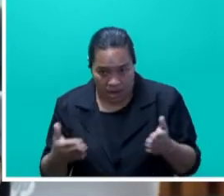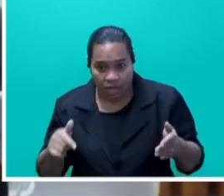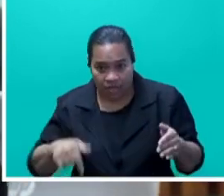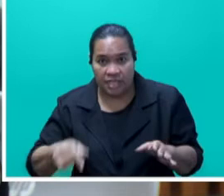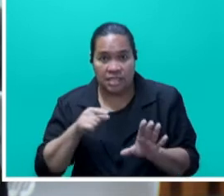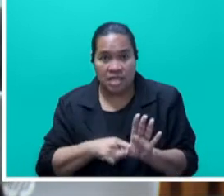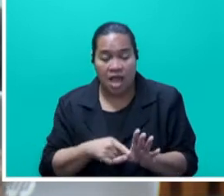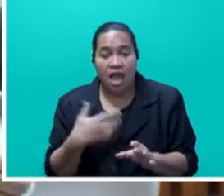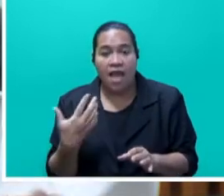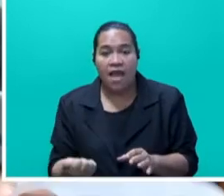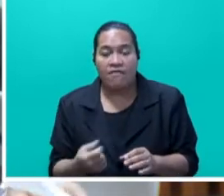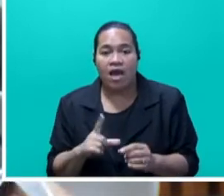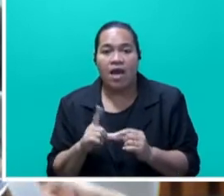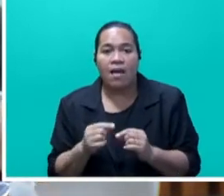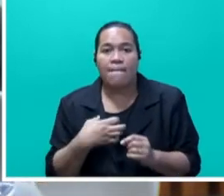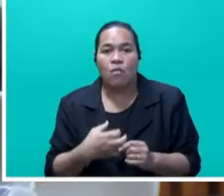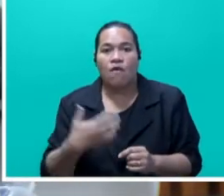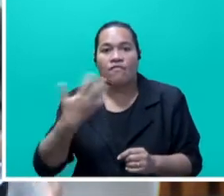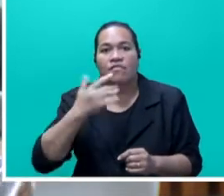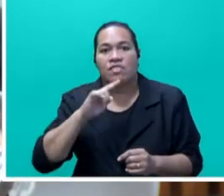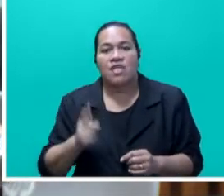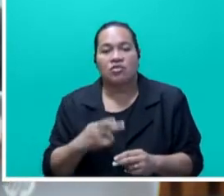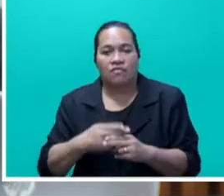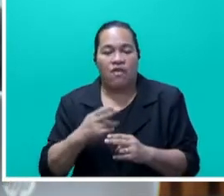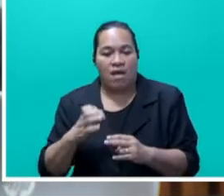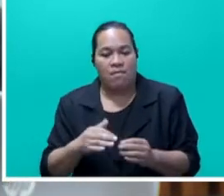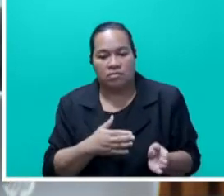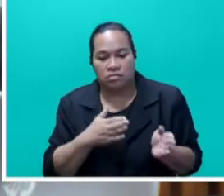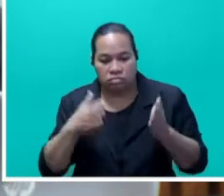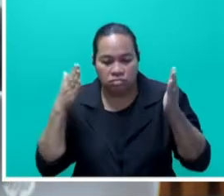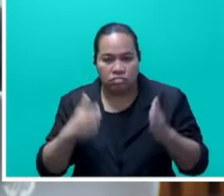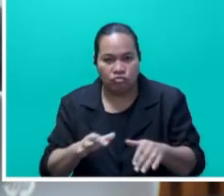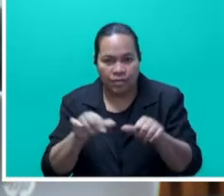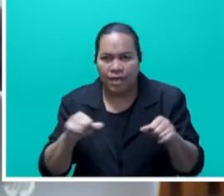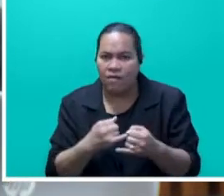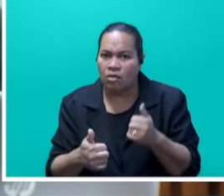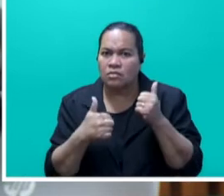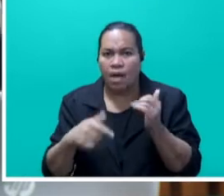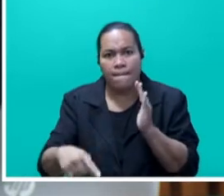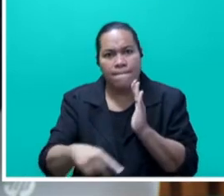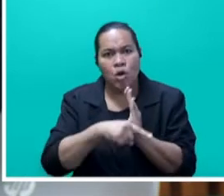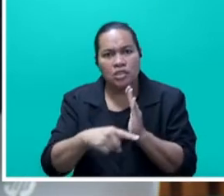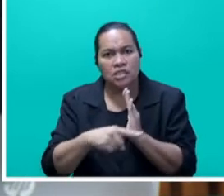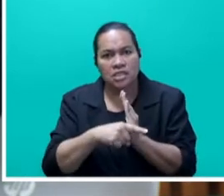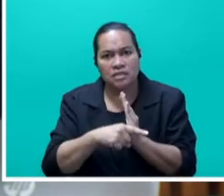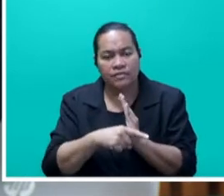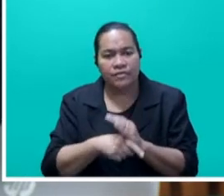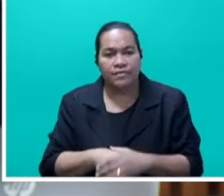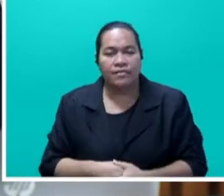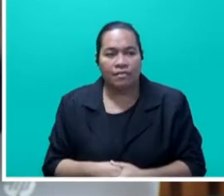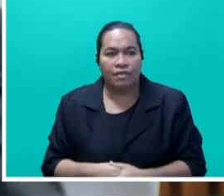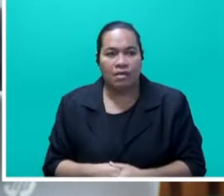now we've got an additional 15,000 farmers moving to agriculture. It's a very positive sign, noting